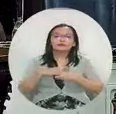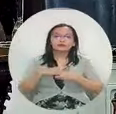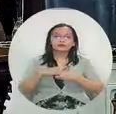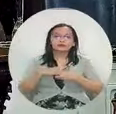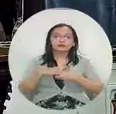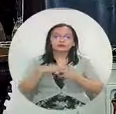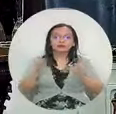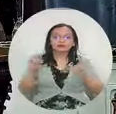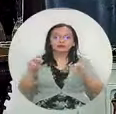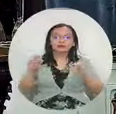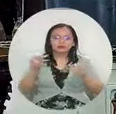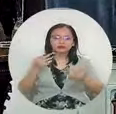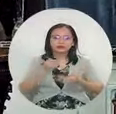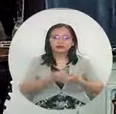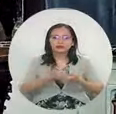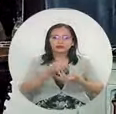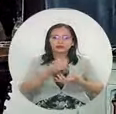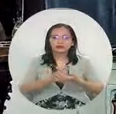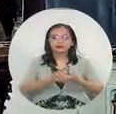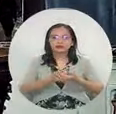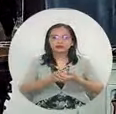Right here. You need money? Right here.